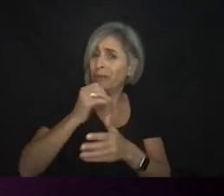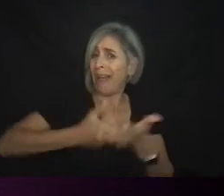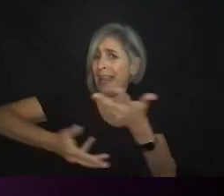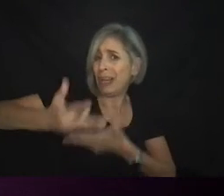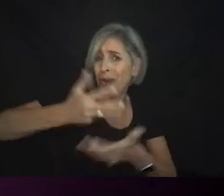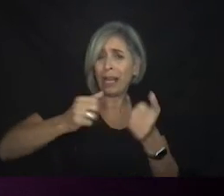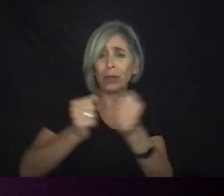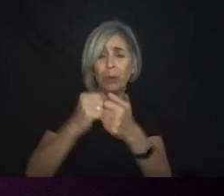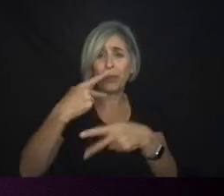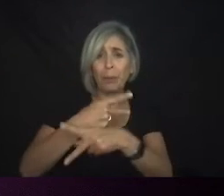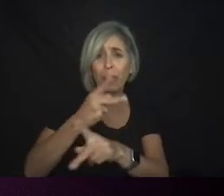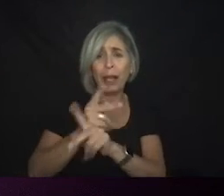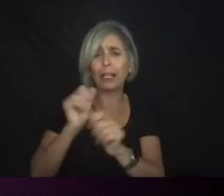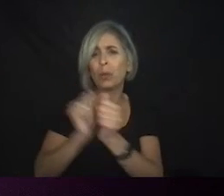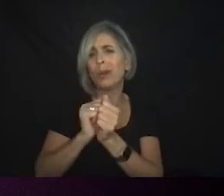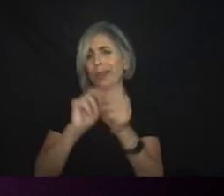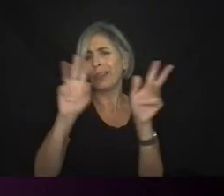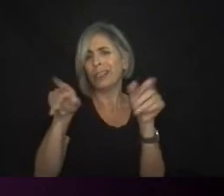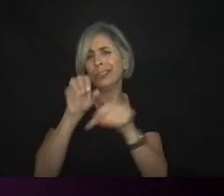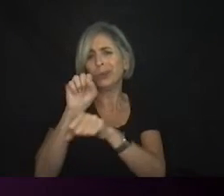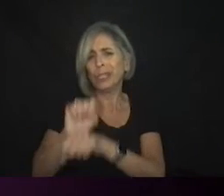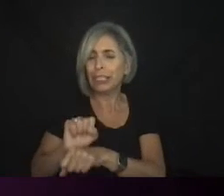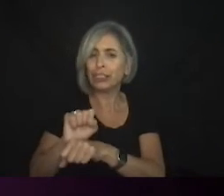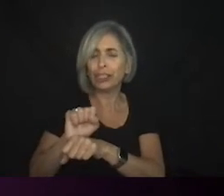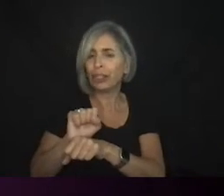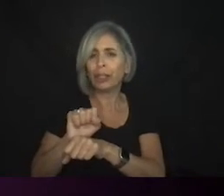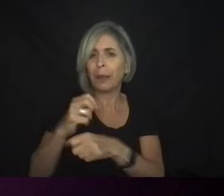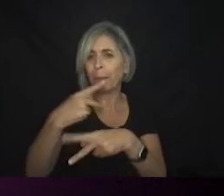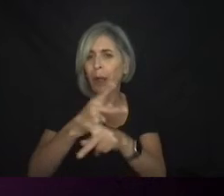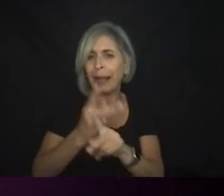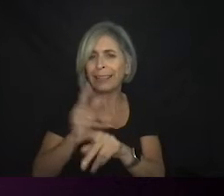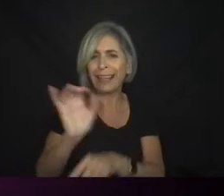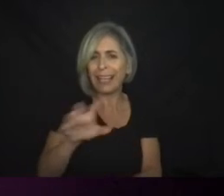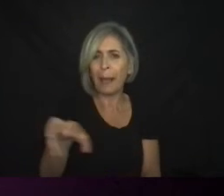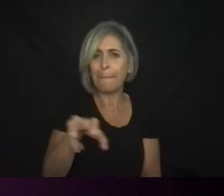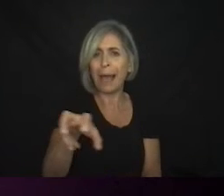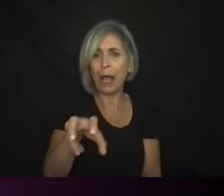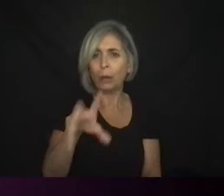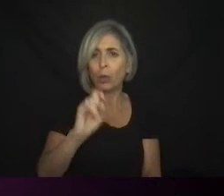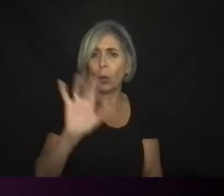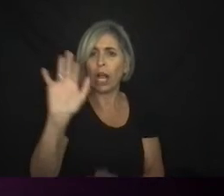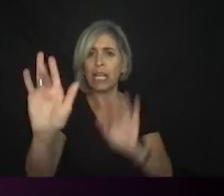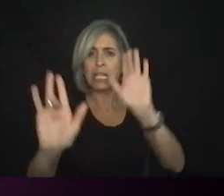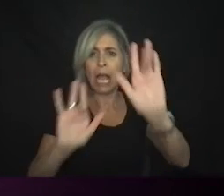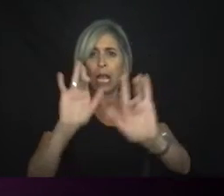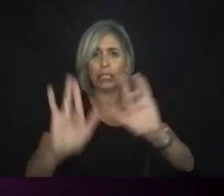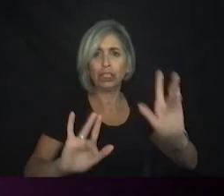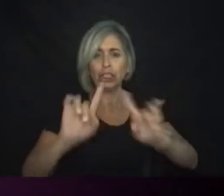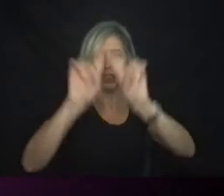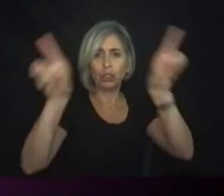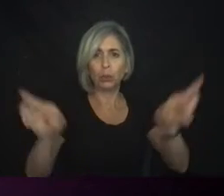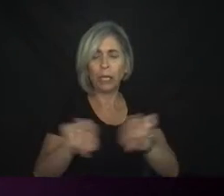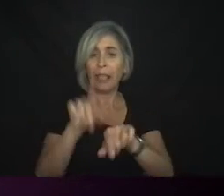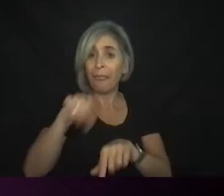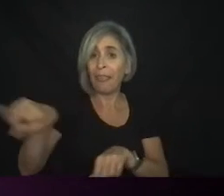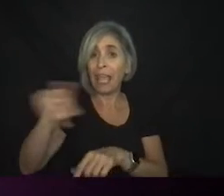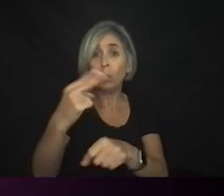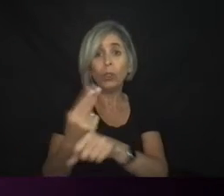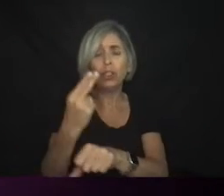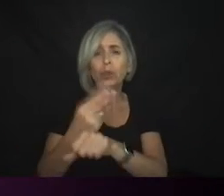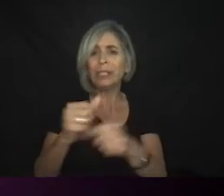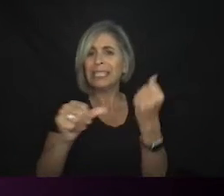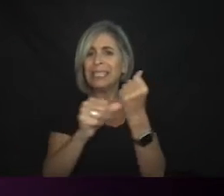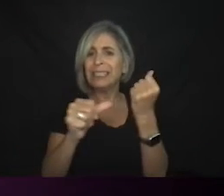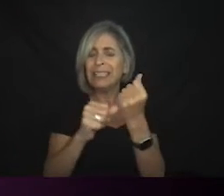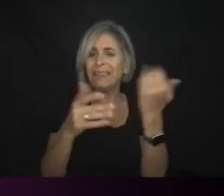your product with traditional input devices like a mouse or touch screen. And they'll use some assistive technology to do